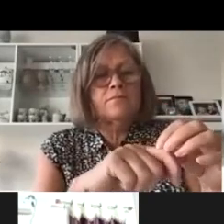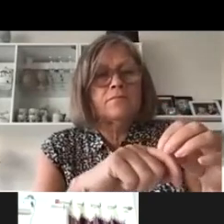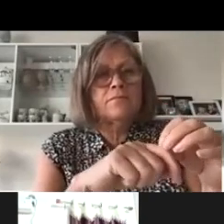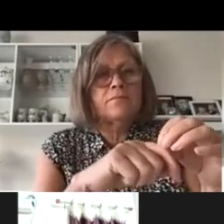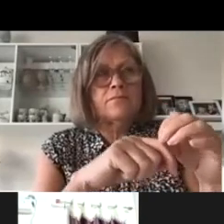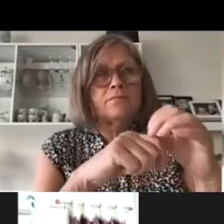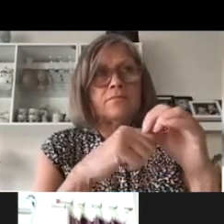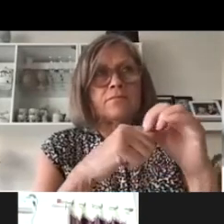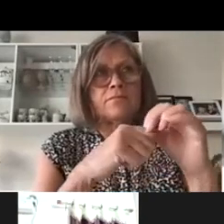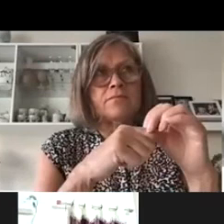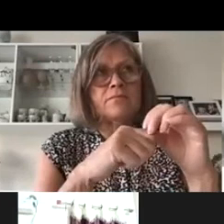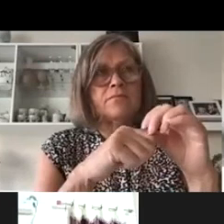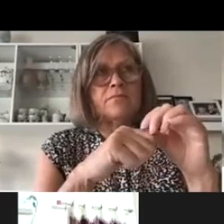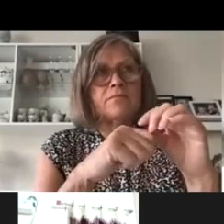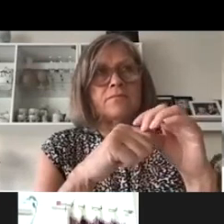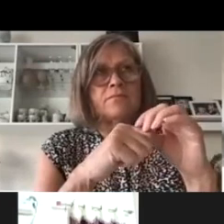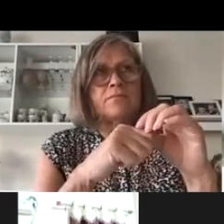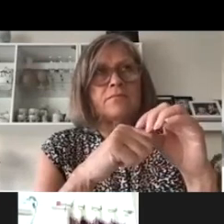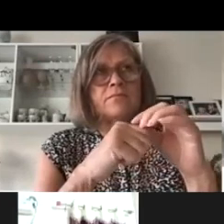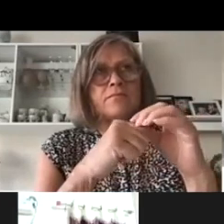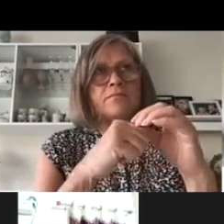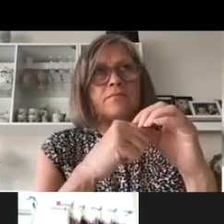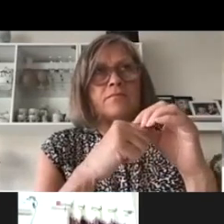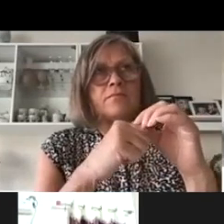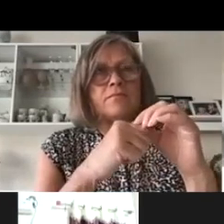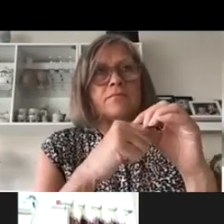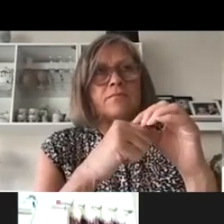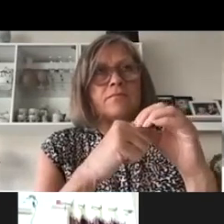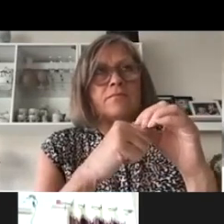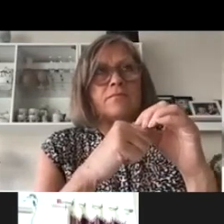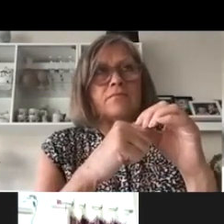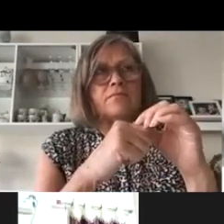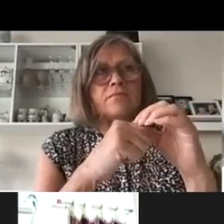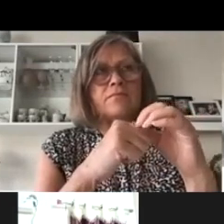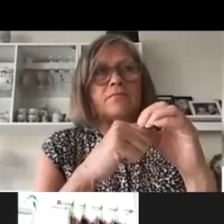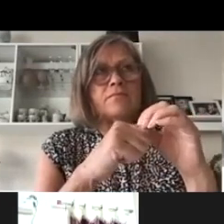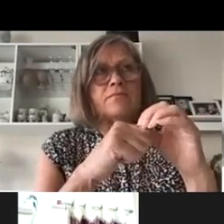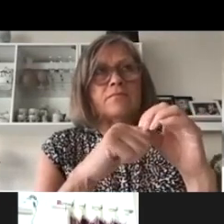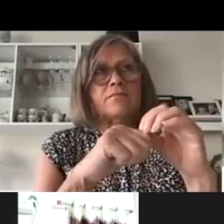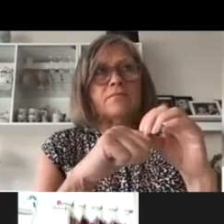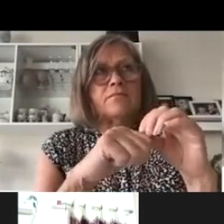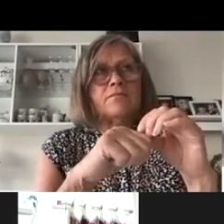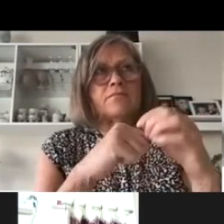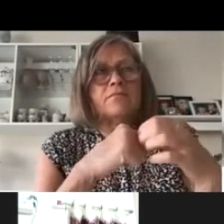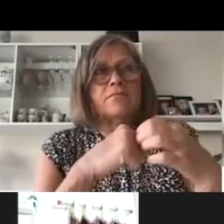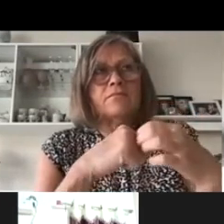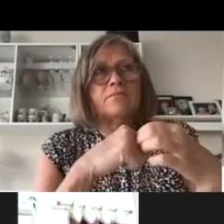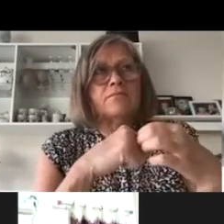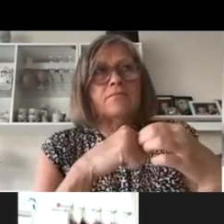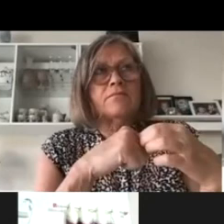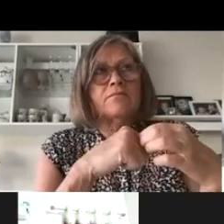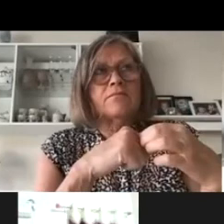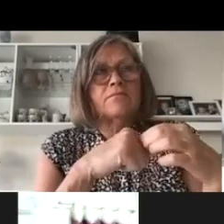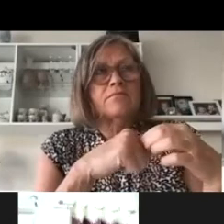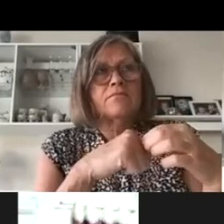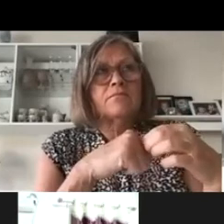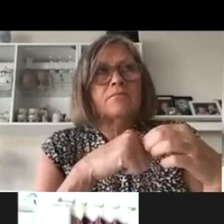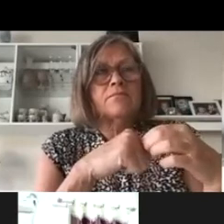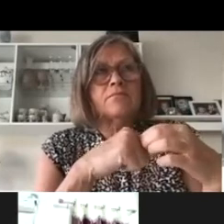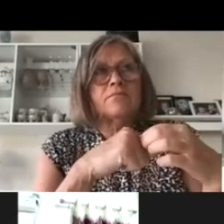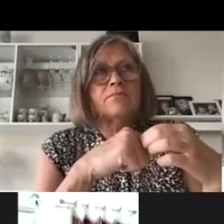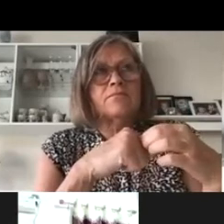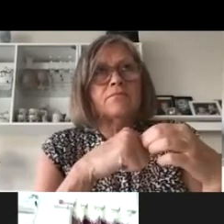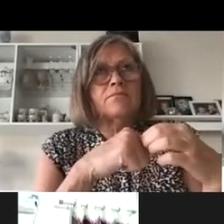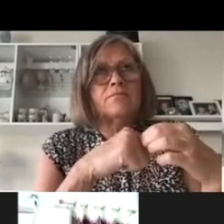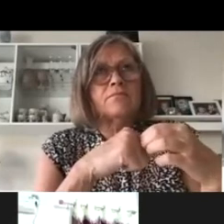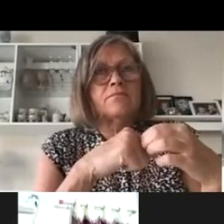alive in my spirit. I've been looking for my purpose all these years, and I need to look on the inside, not on the outside.